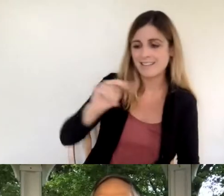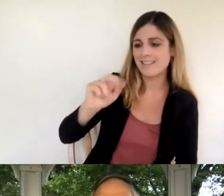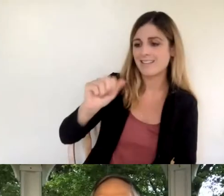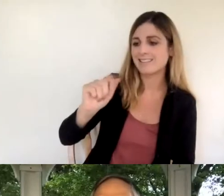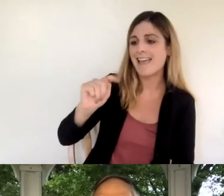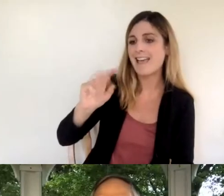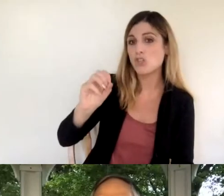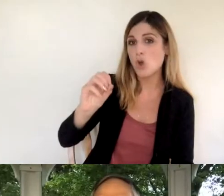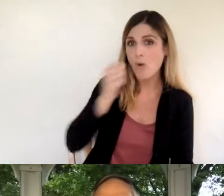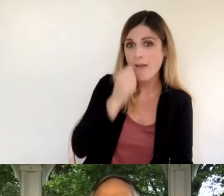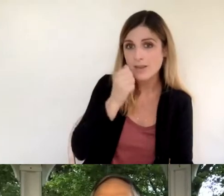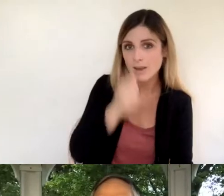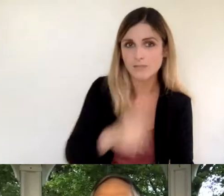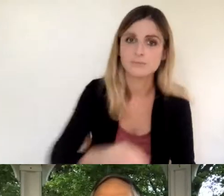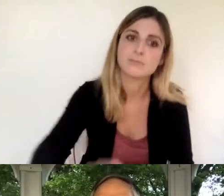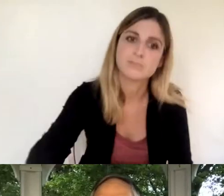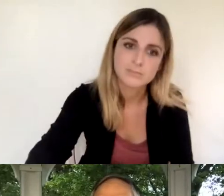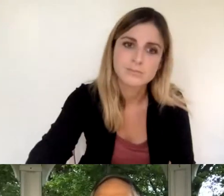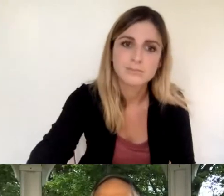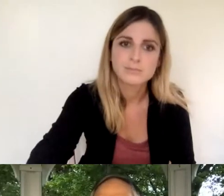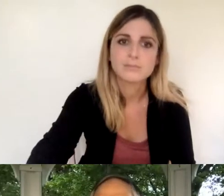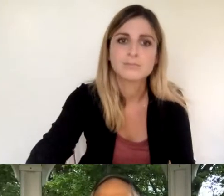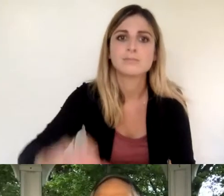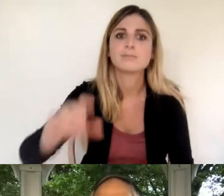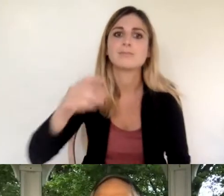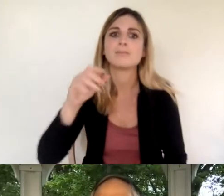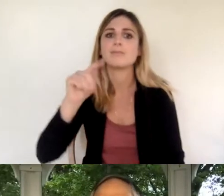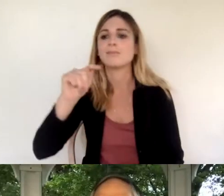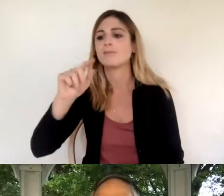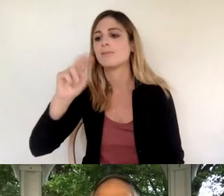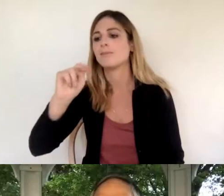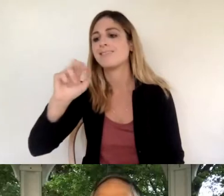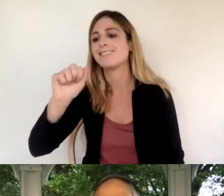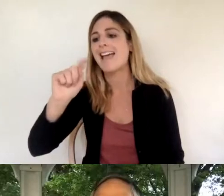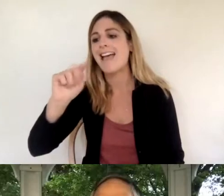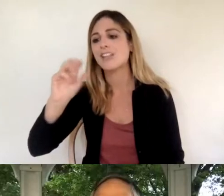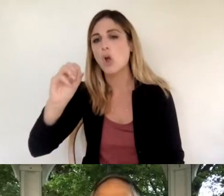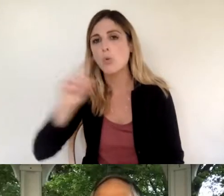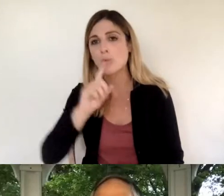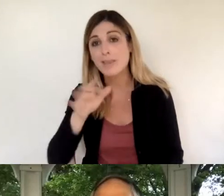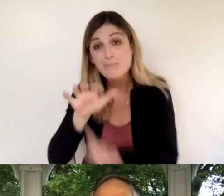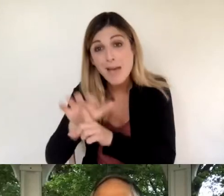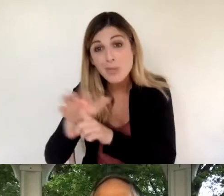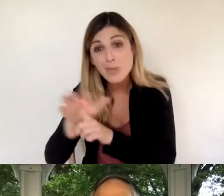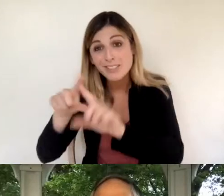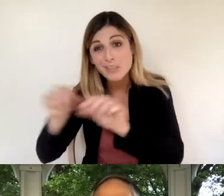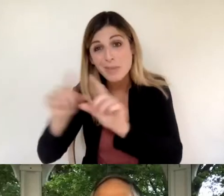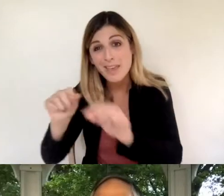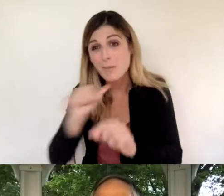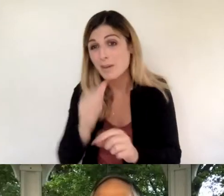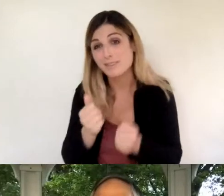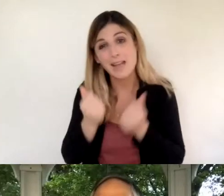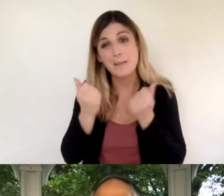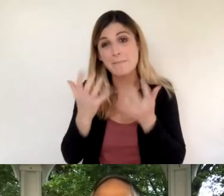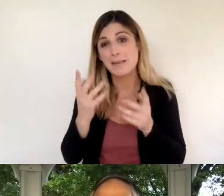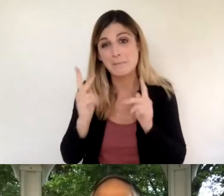natto is very popular in Japan, but it's an acquired taste. And I don't think that many people want to eat it every day. The research doesn't really support